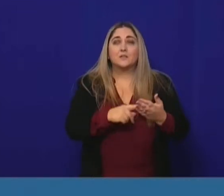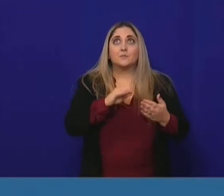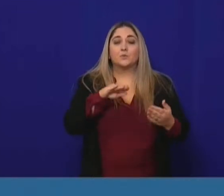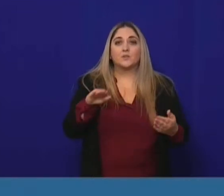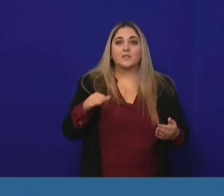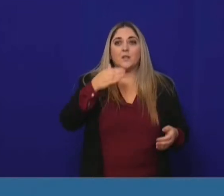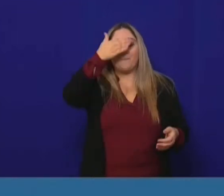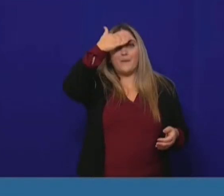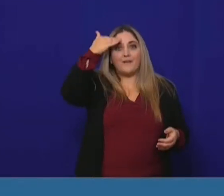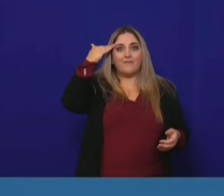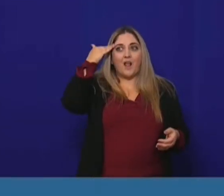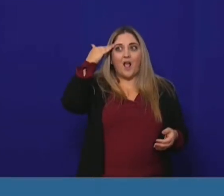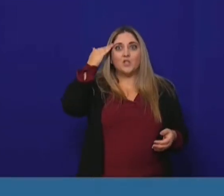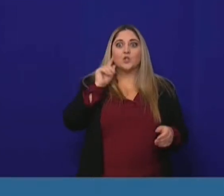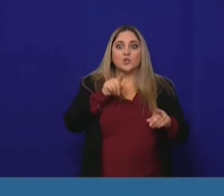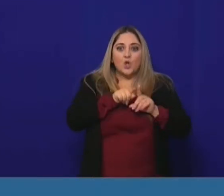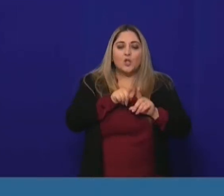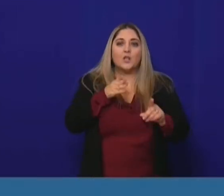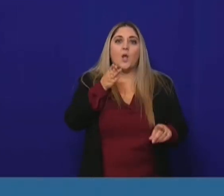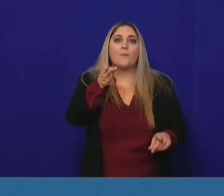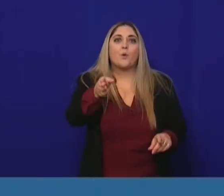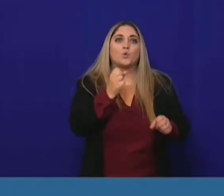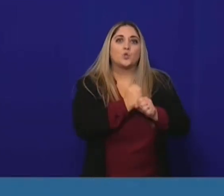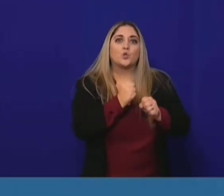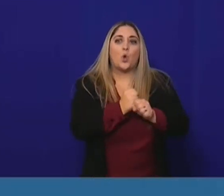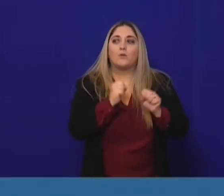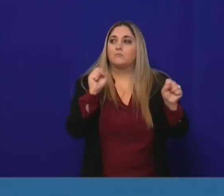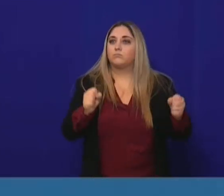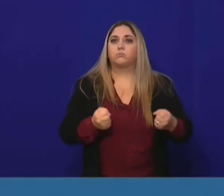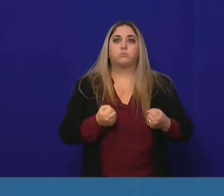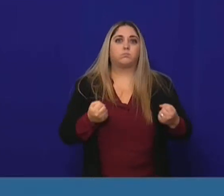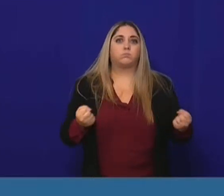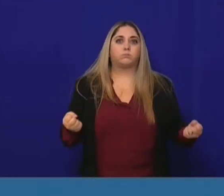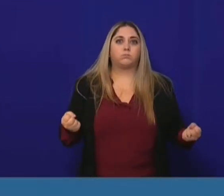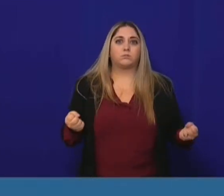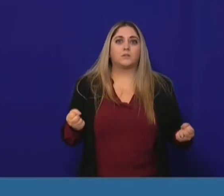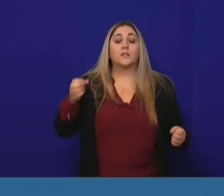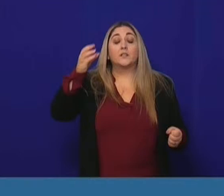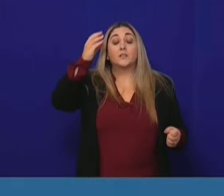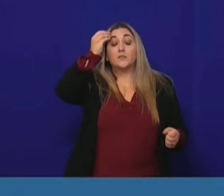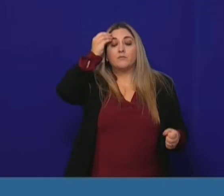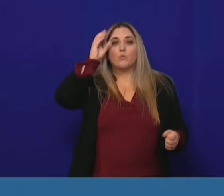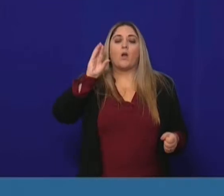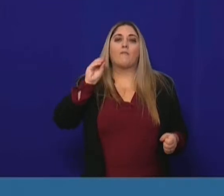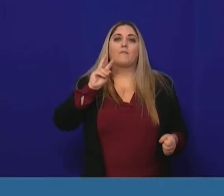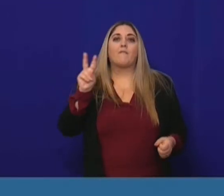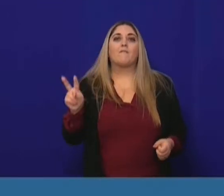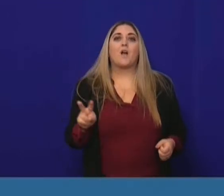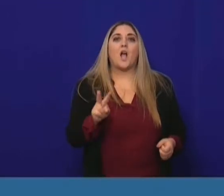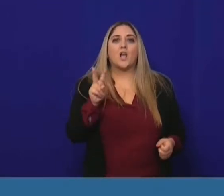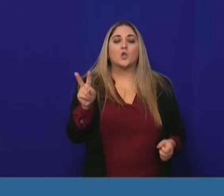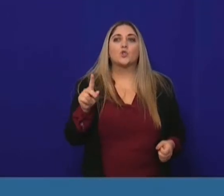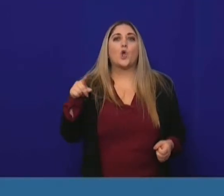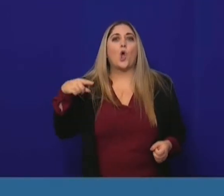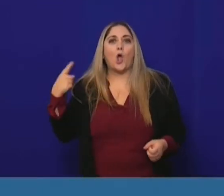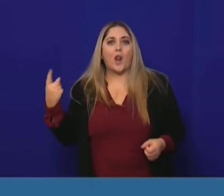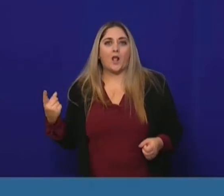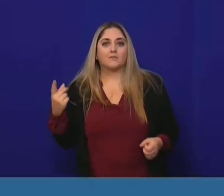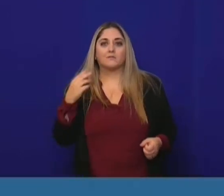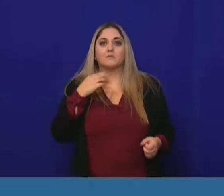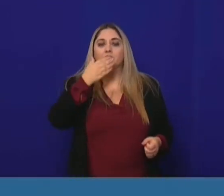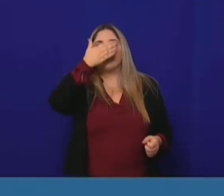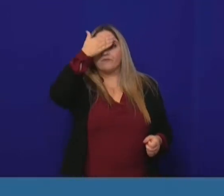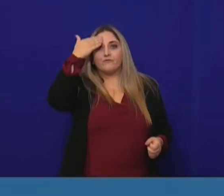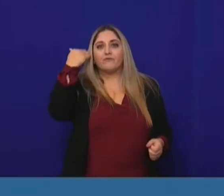ma jifilħux imorru għax-xogħol. Nifhmu li bħalissa u diversi viruses għaddejjin fosthom viruses tal-influenza,